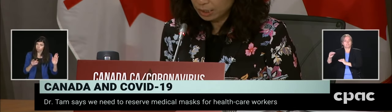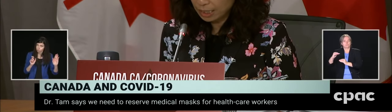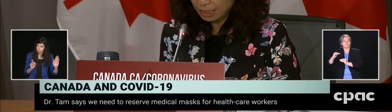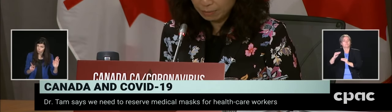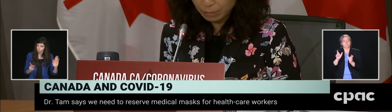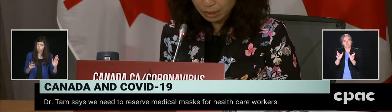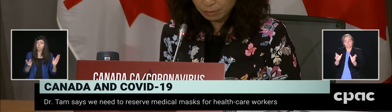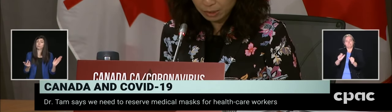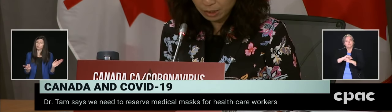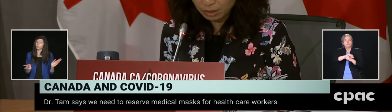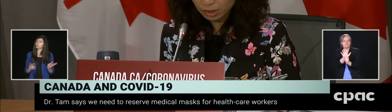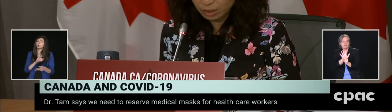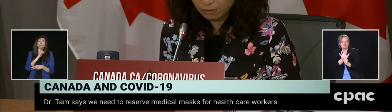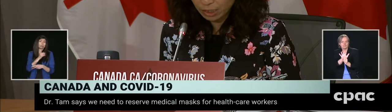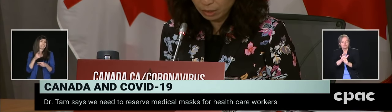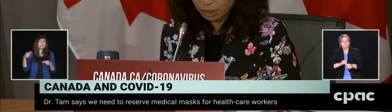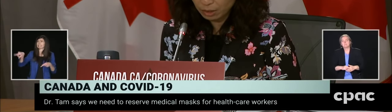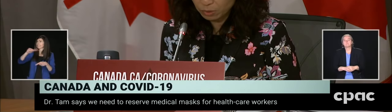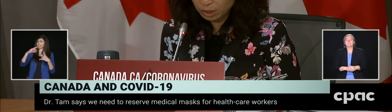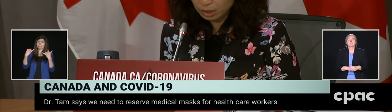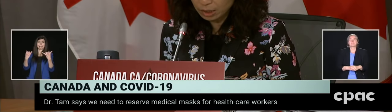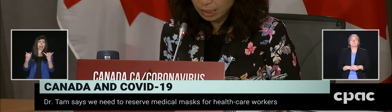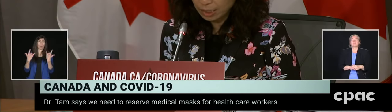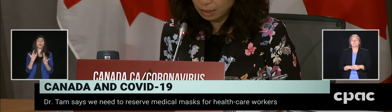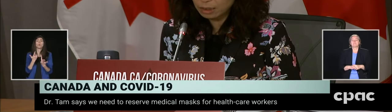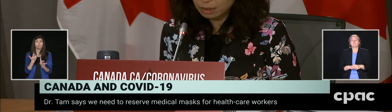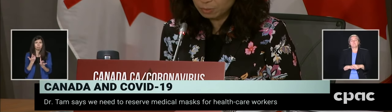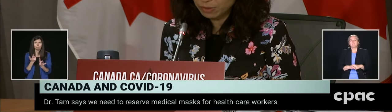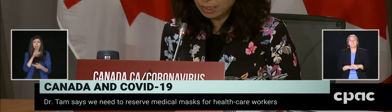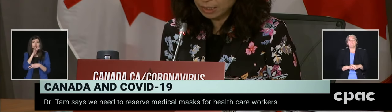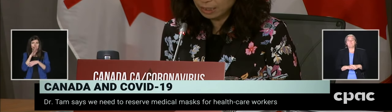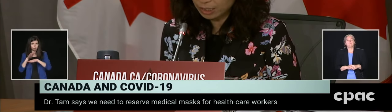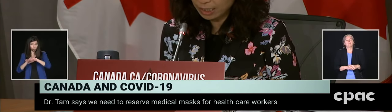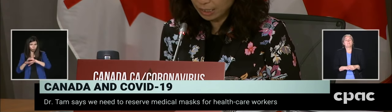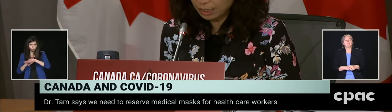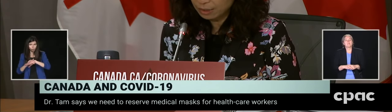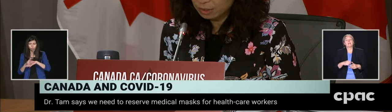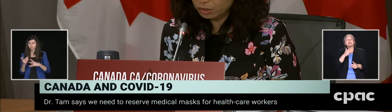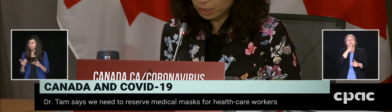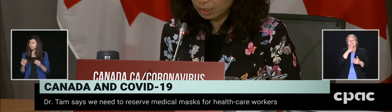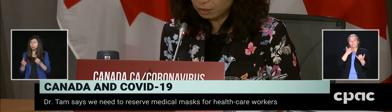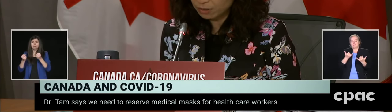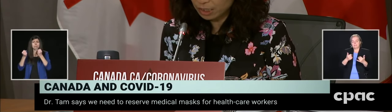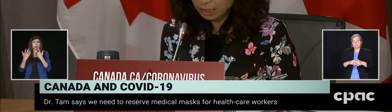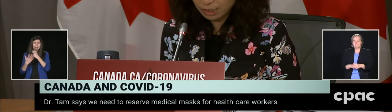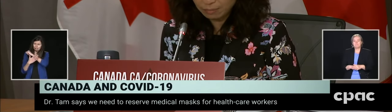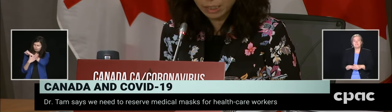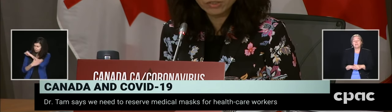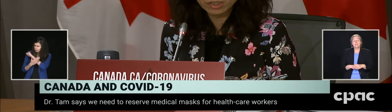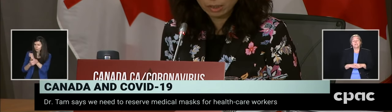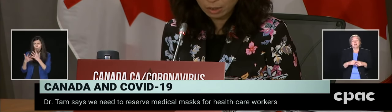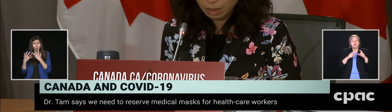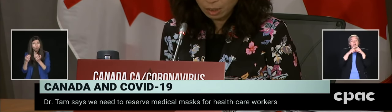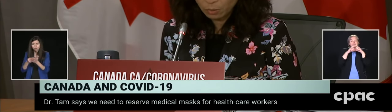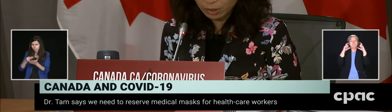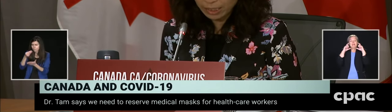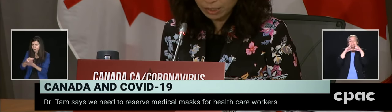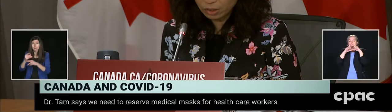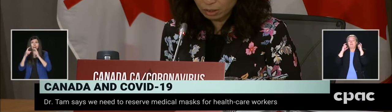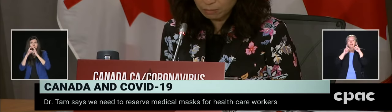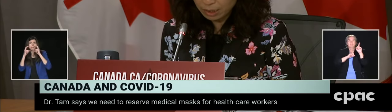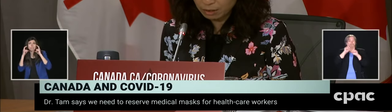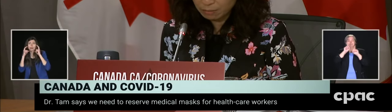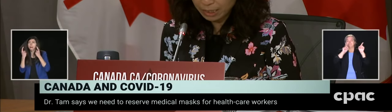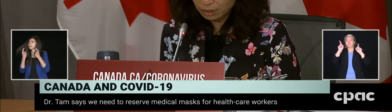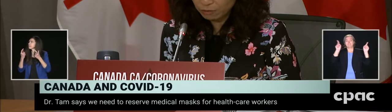worldwide, and they must be conserved for healthcare workers and others providing direct care, to a COVID-19 patient. Wearing